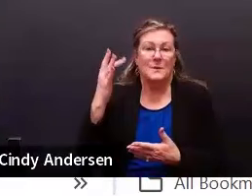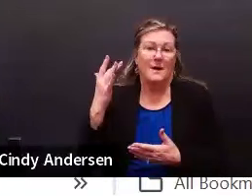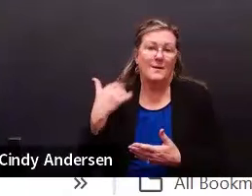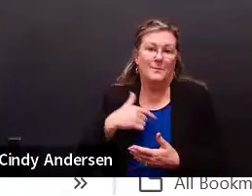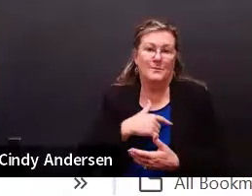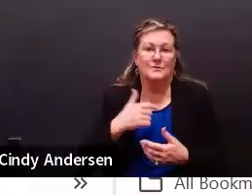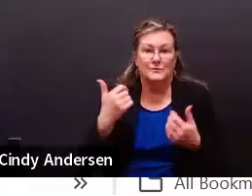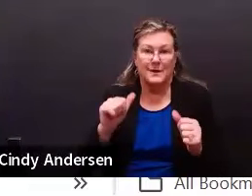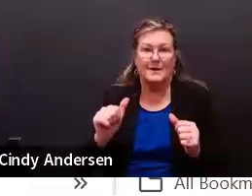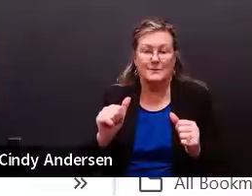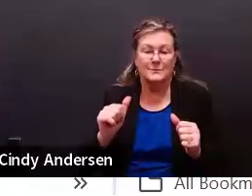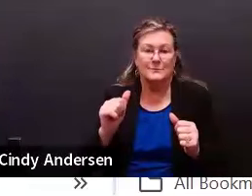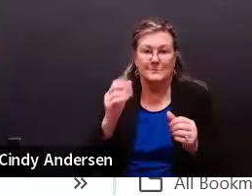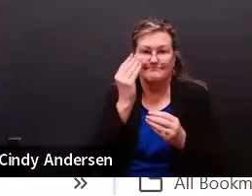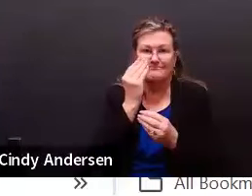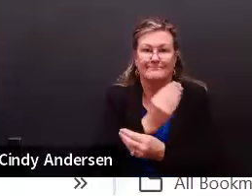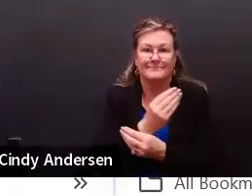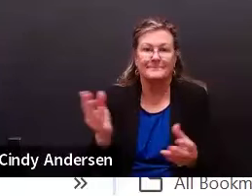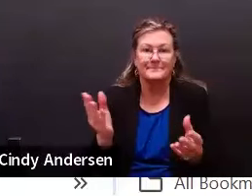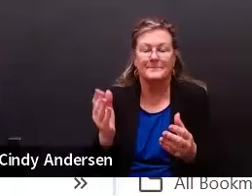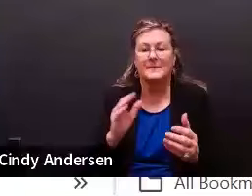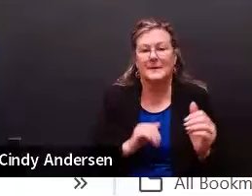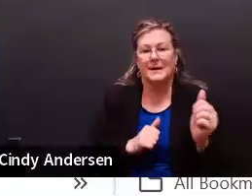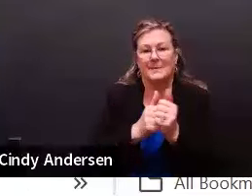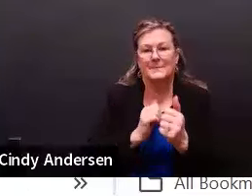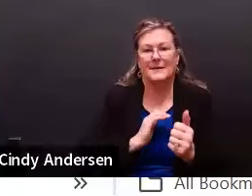you know, trying to update our